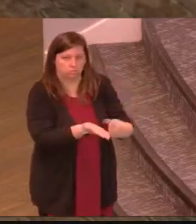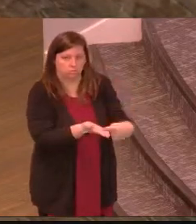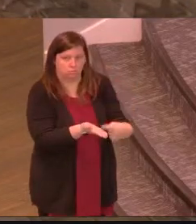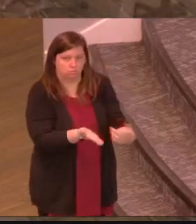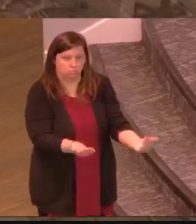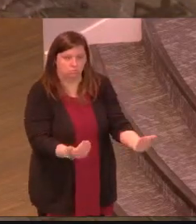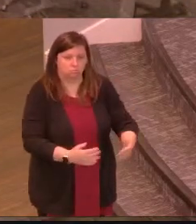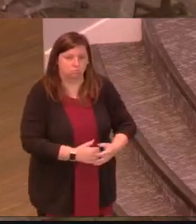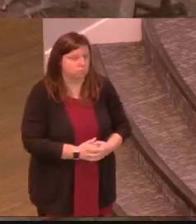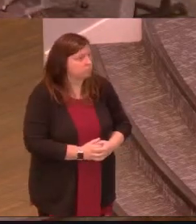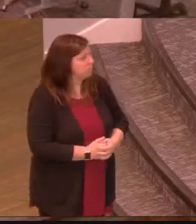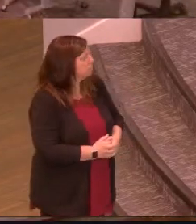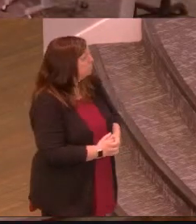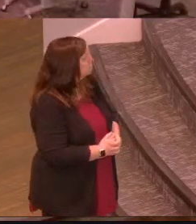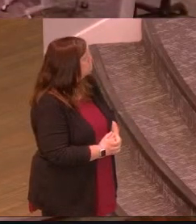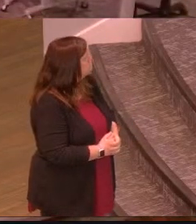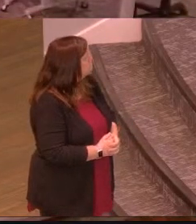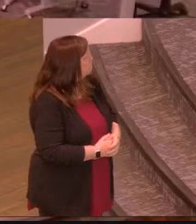Yeah.